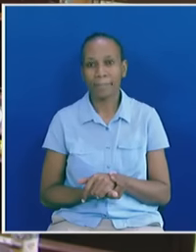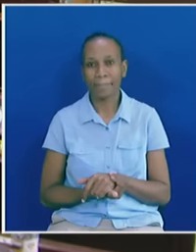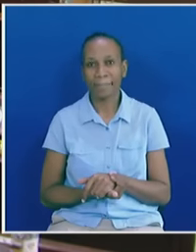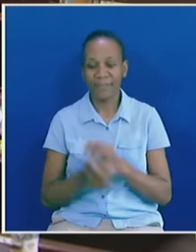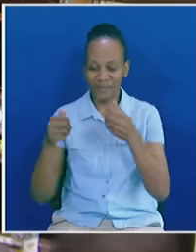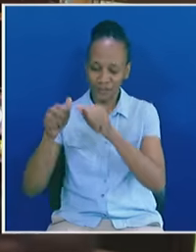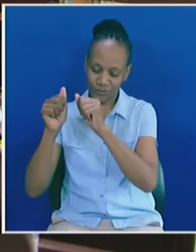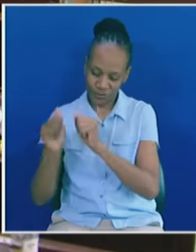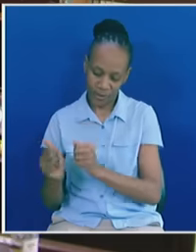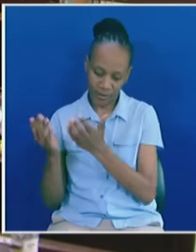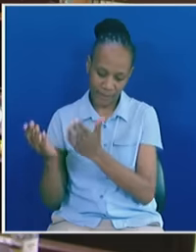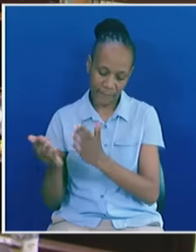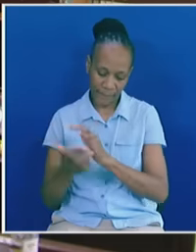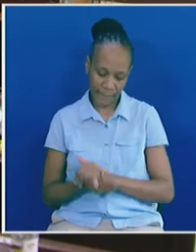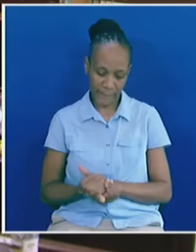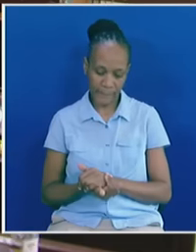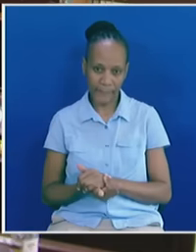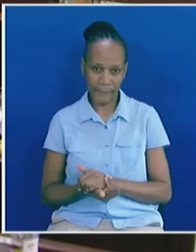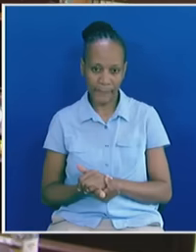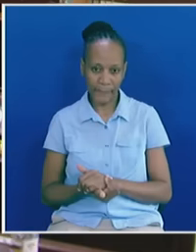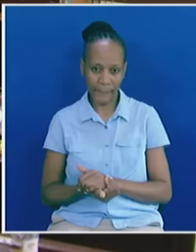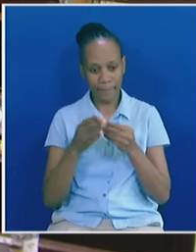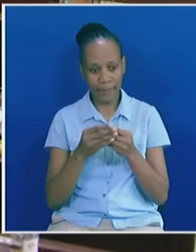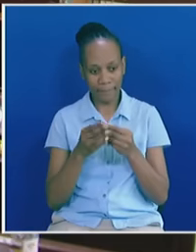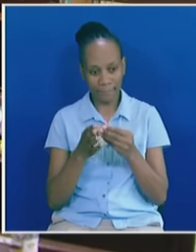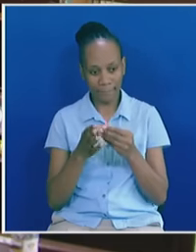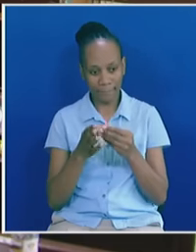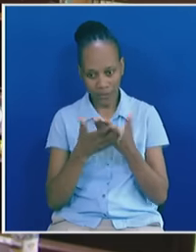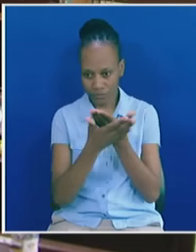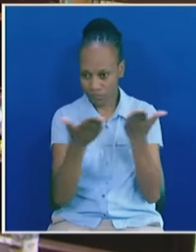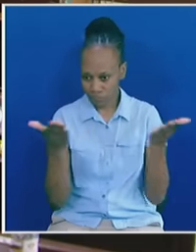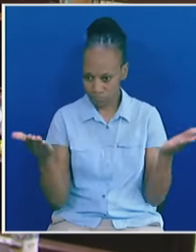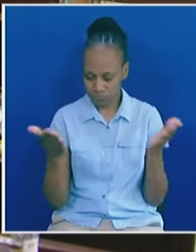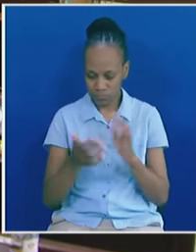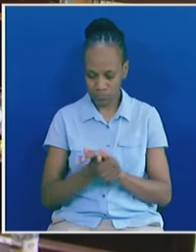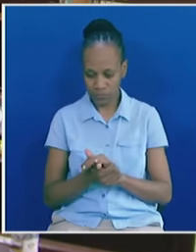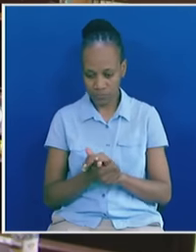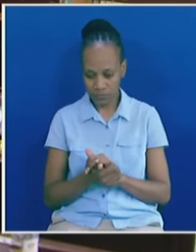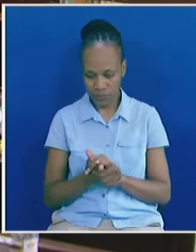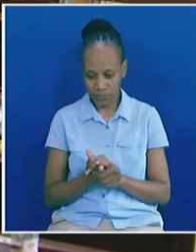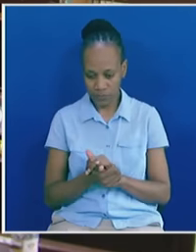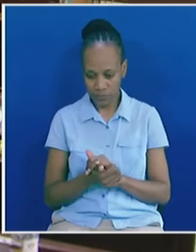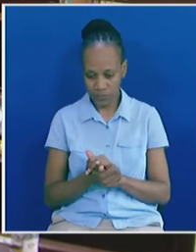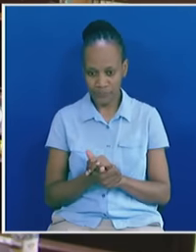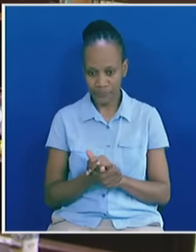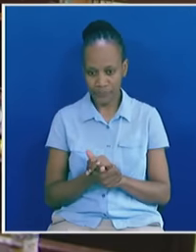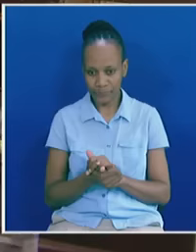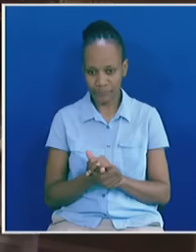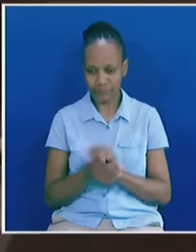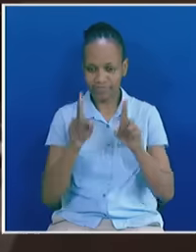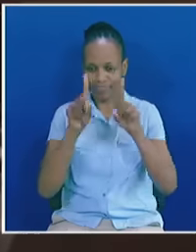Honorable Chairperson, honorable members, and all